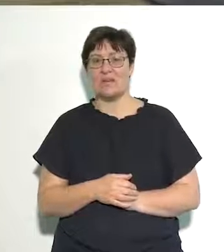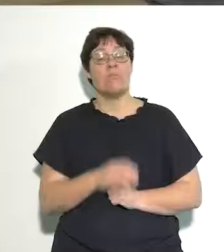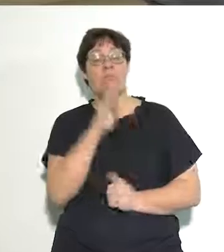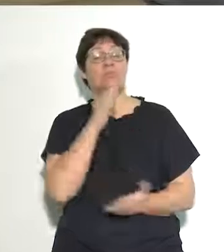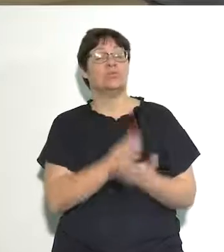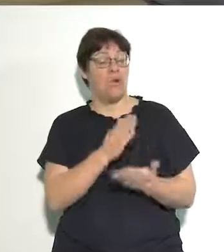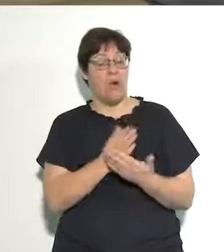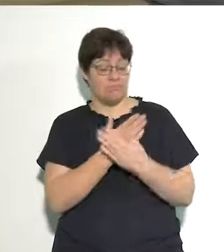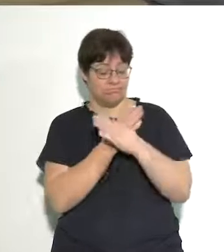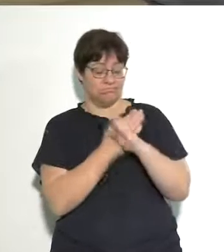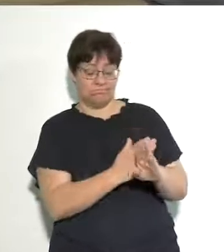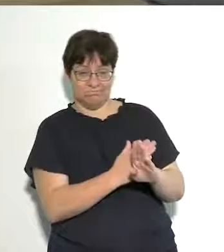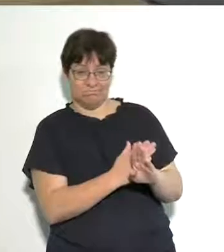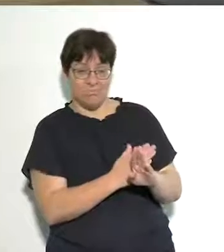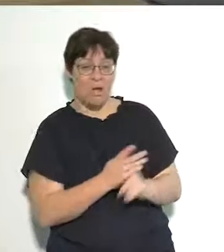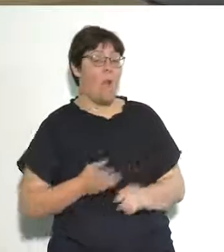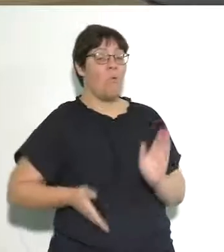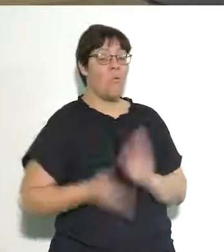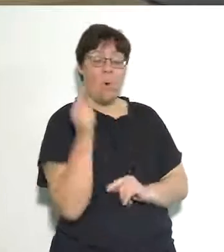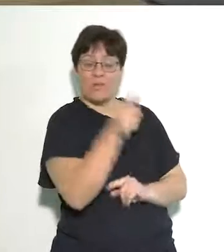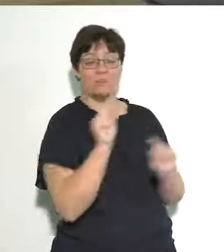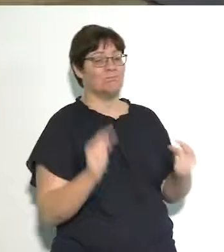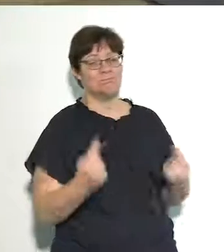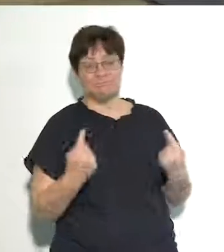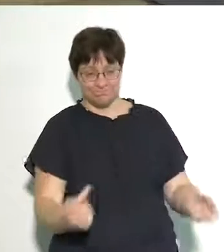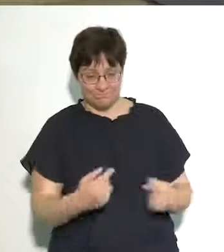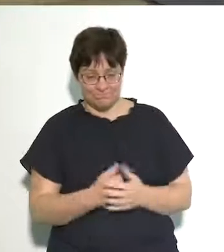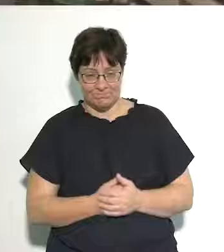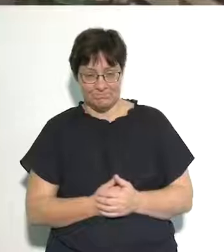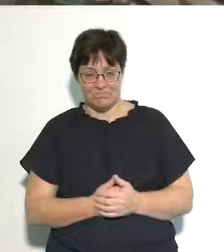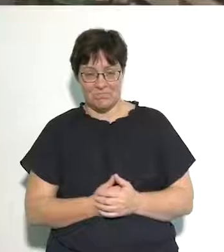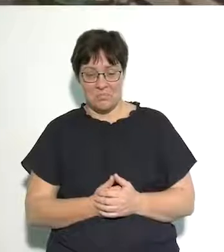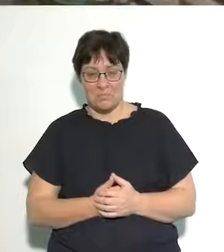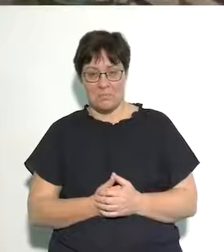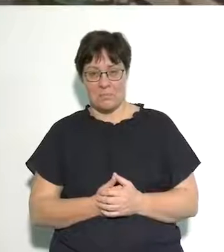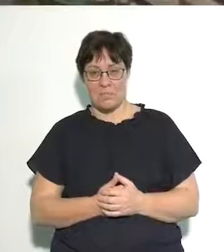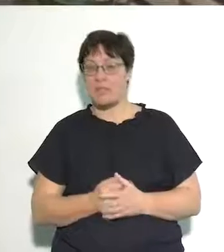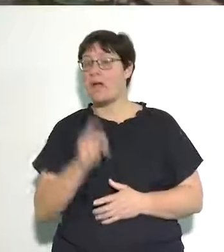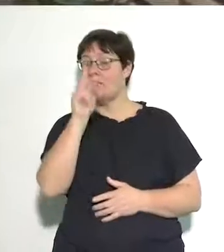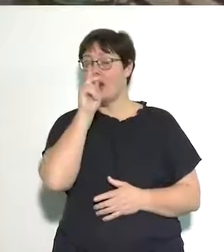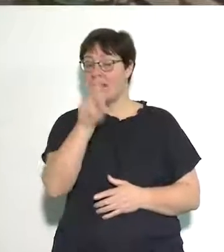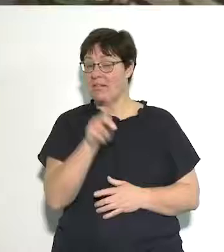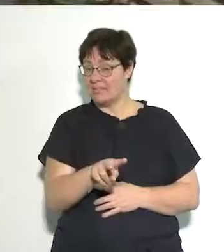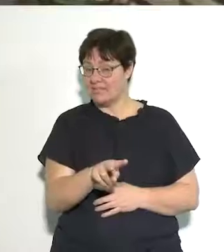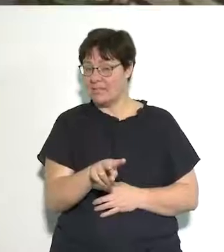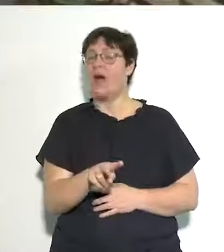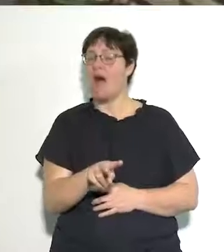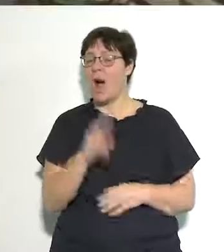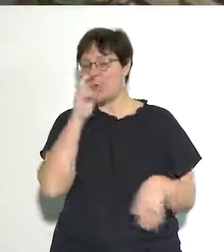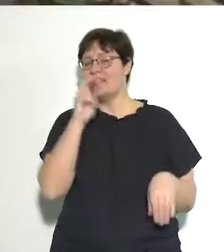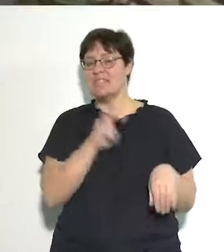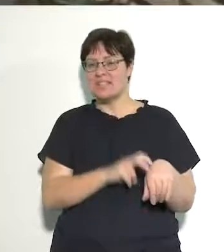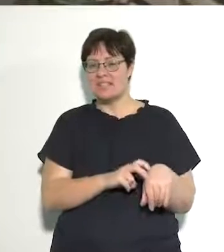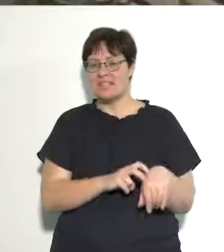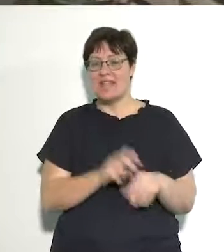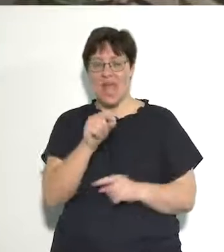and make sure that it's blocking one of the ways to get to the red stone. So having a look at the board, the children